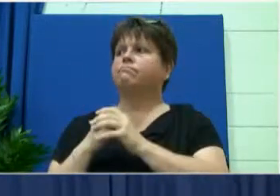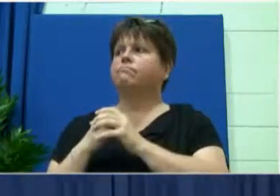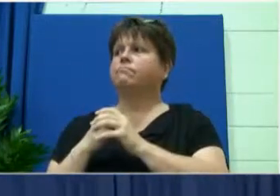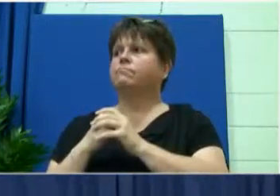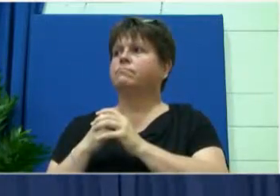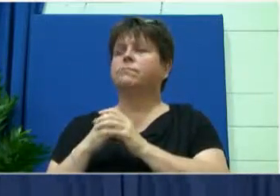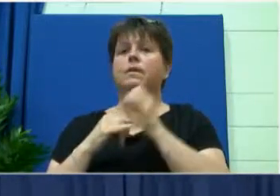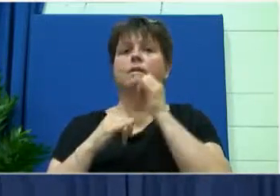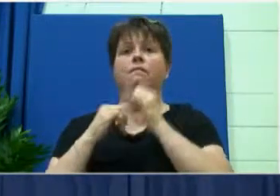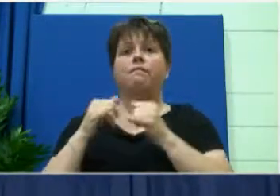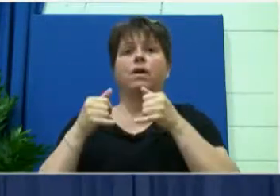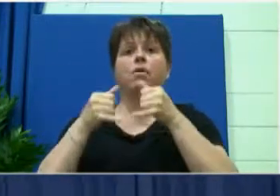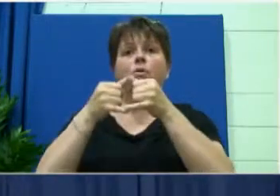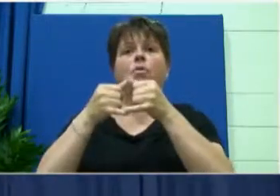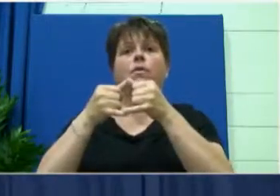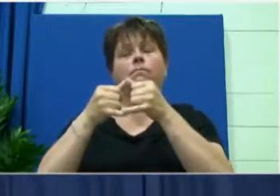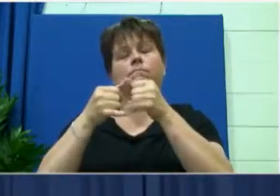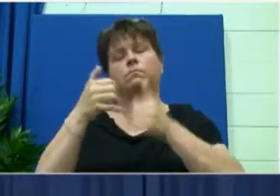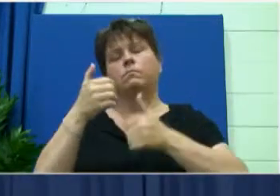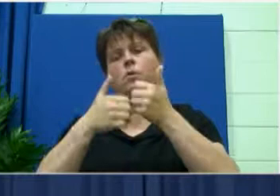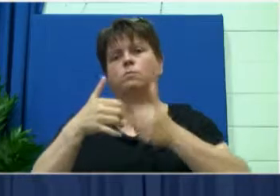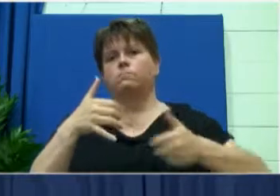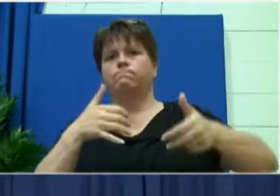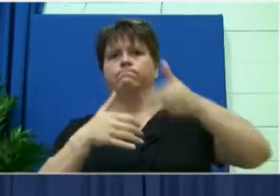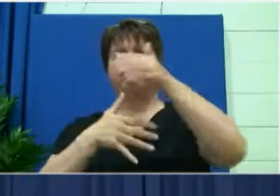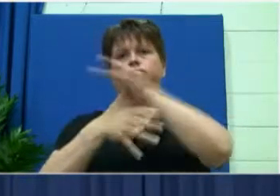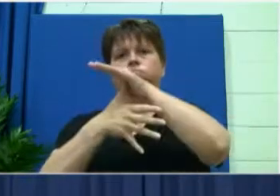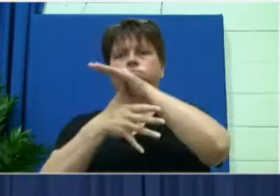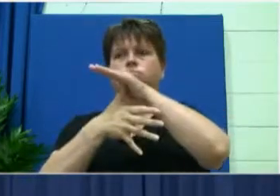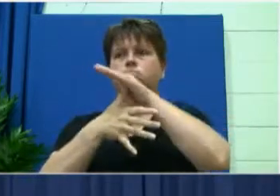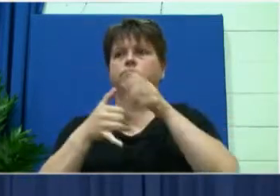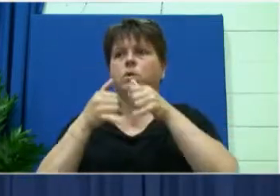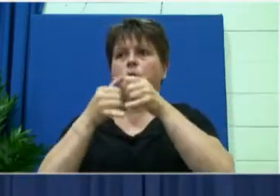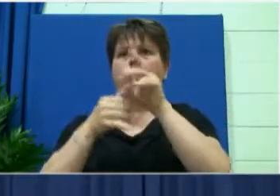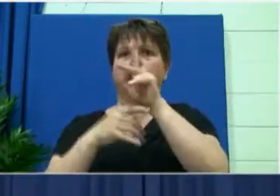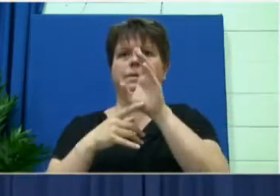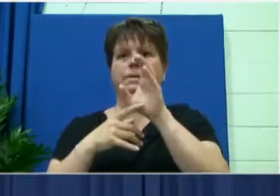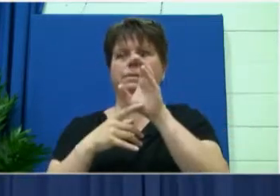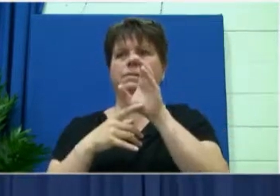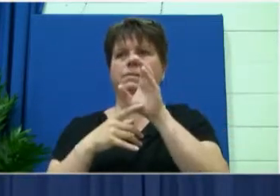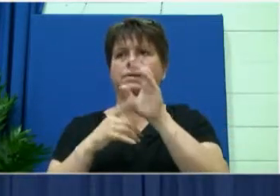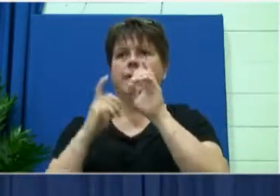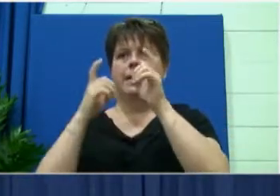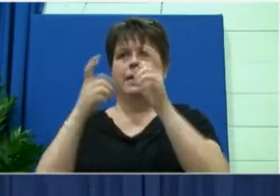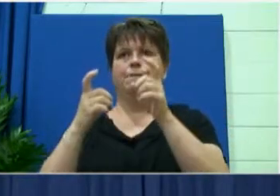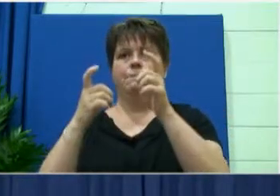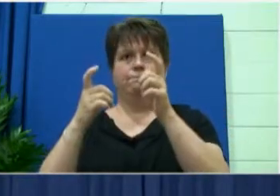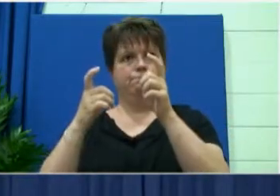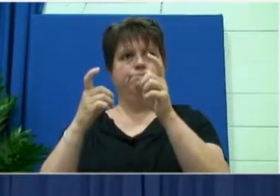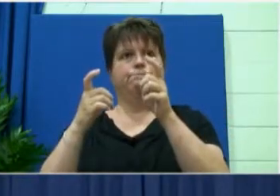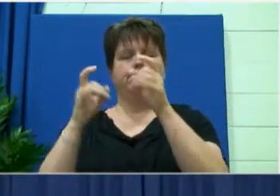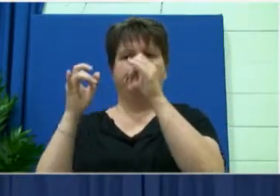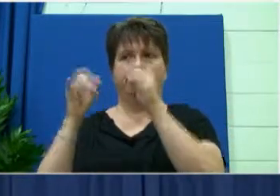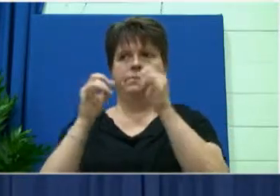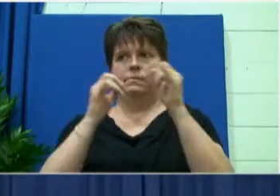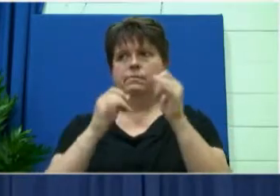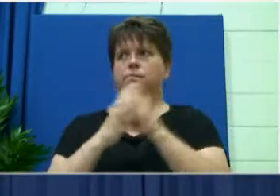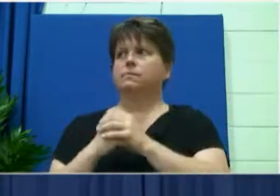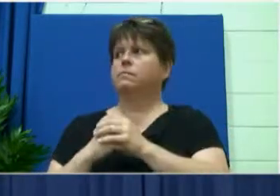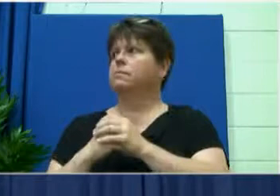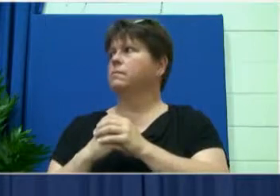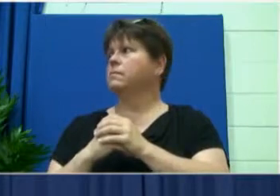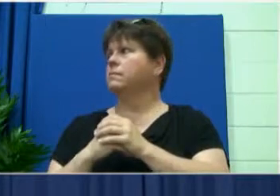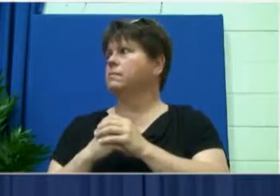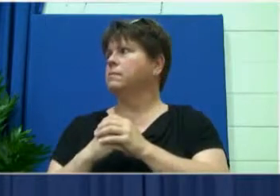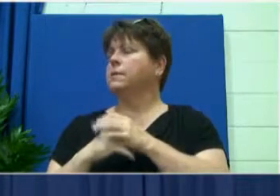Our final award is the highest honor that Kaskaskia College can bestow upon an individual. Would Mr.